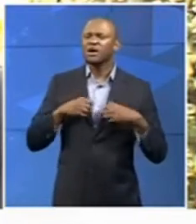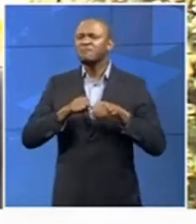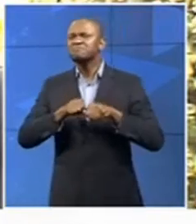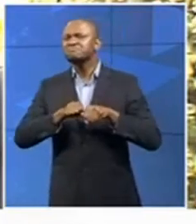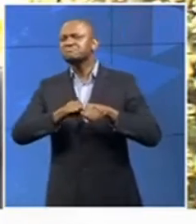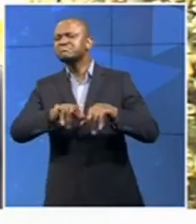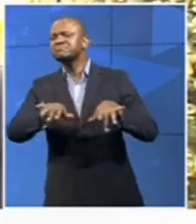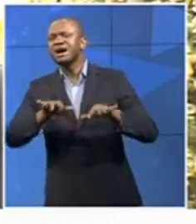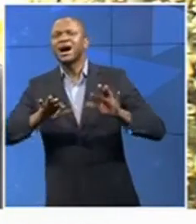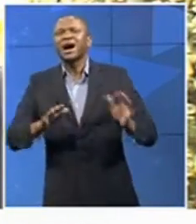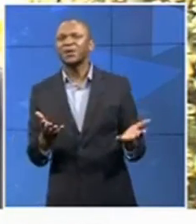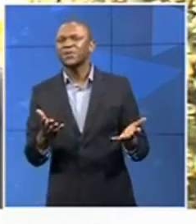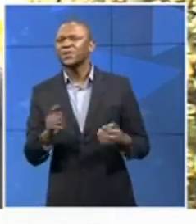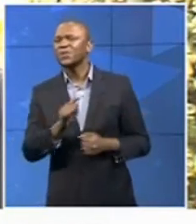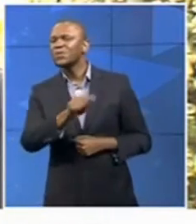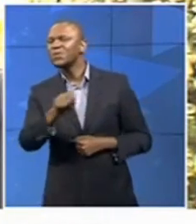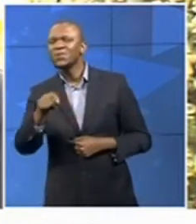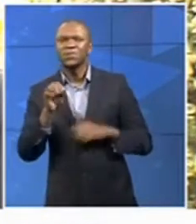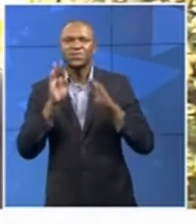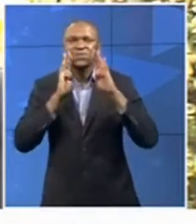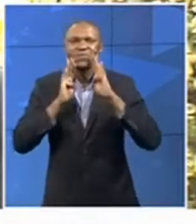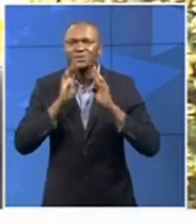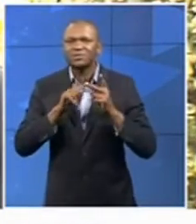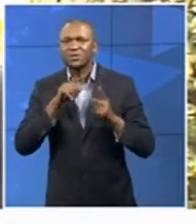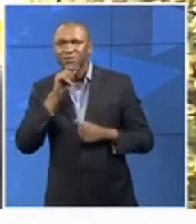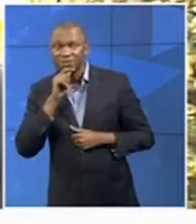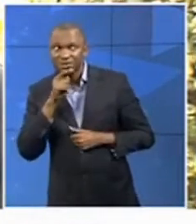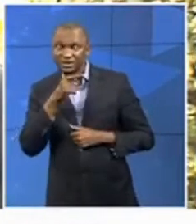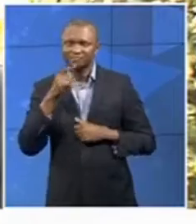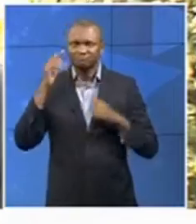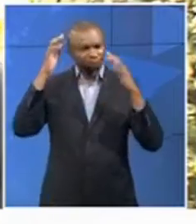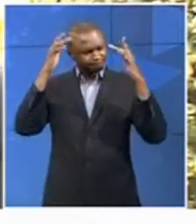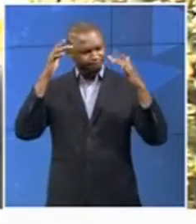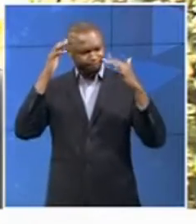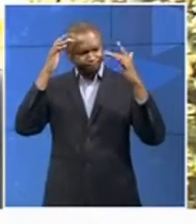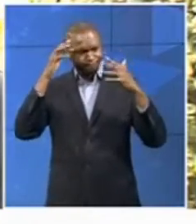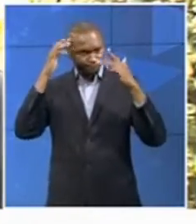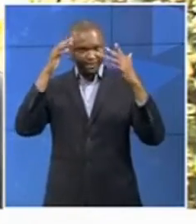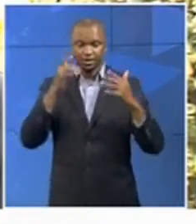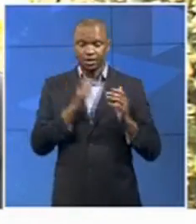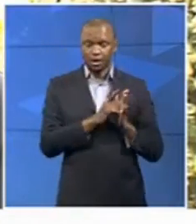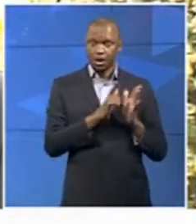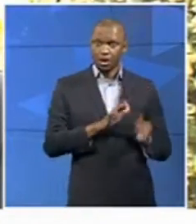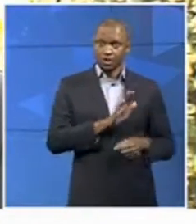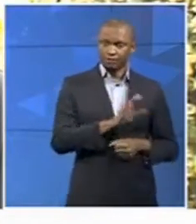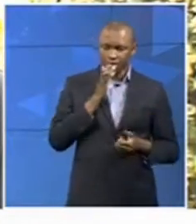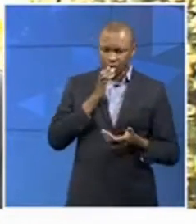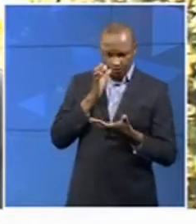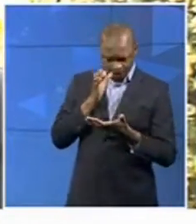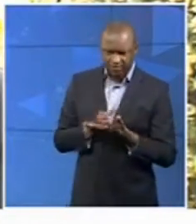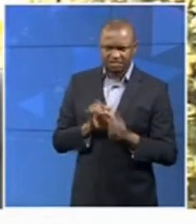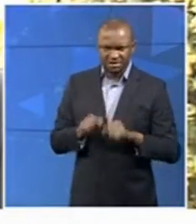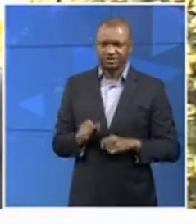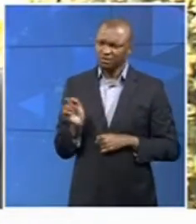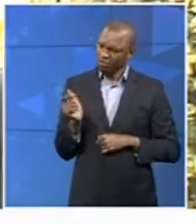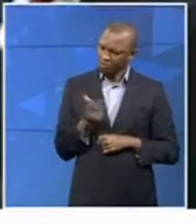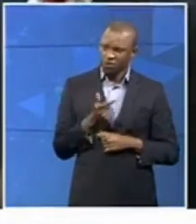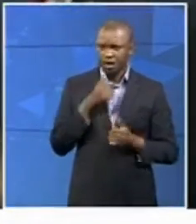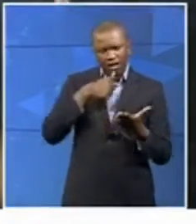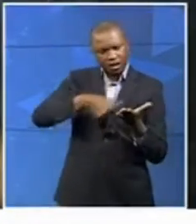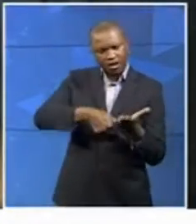seriously. But that the substance and everything contained in this letter is true or not, the lawyers have confirmed that all of that is all true. We're just